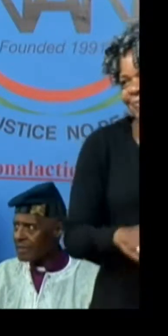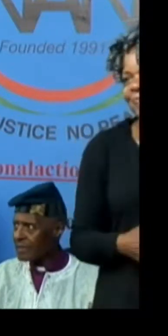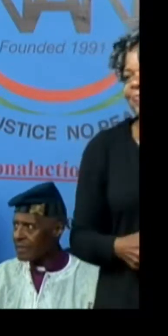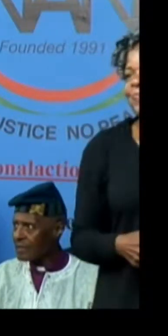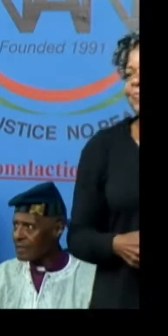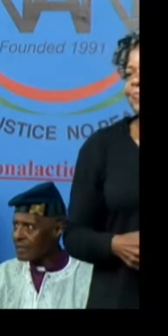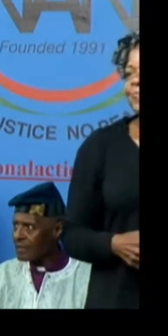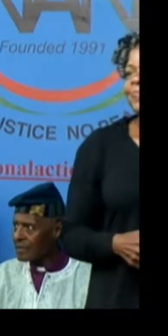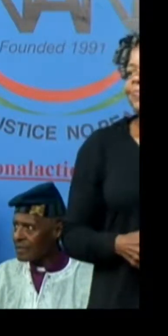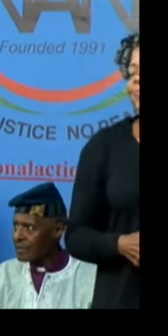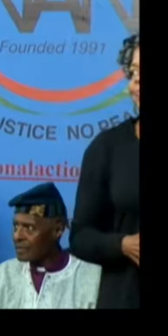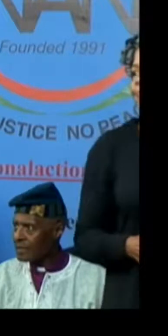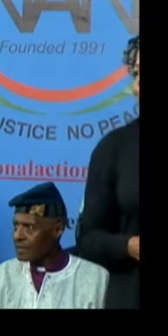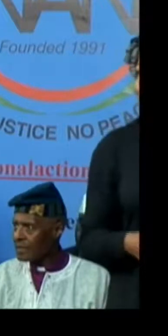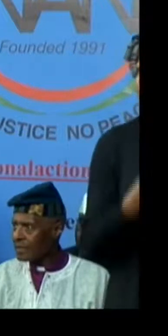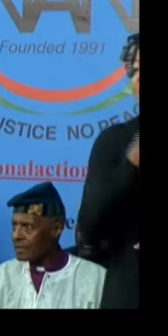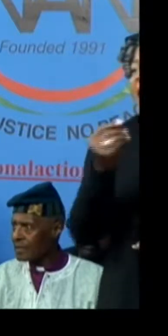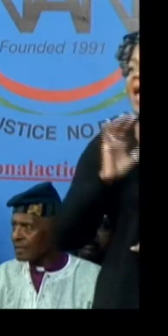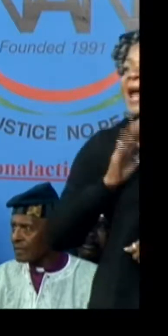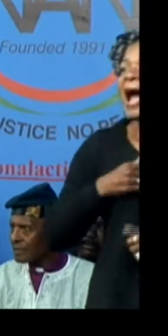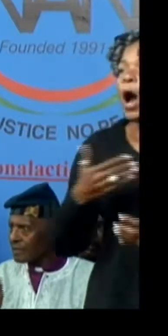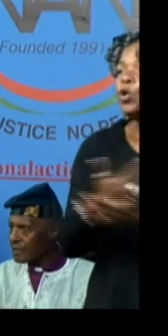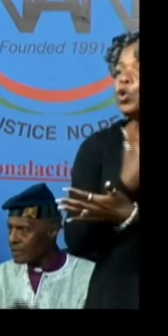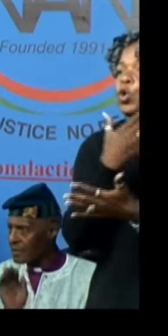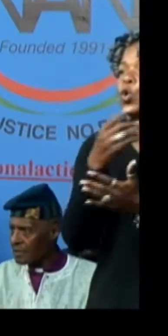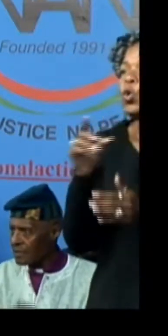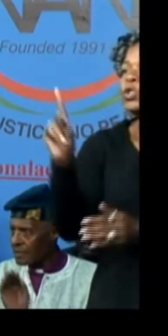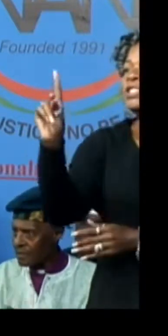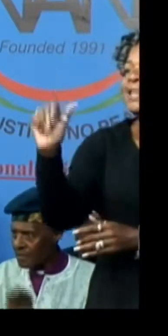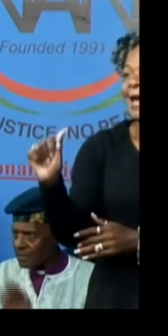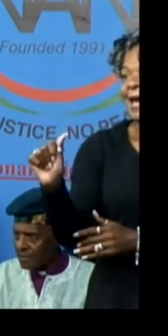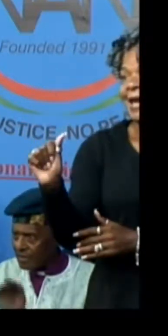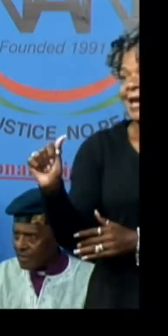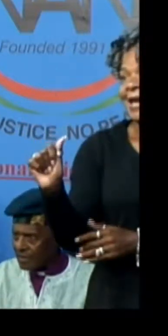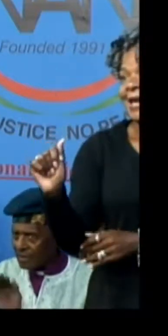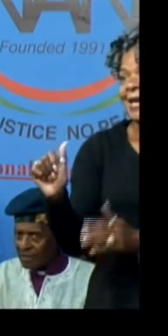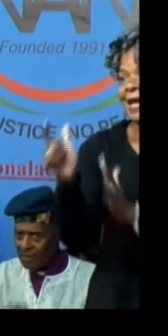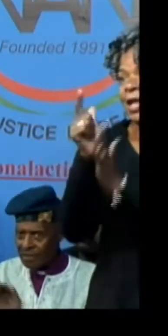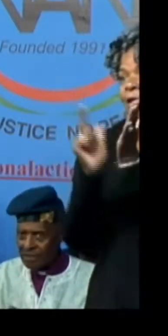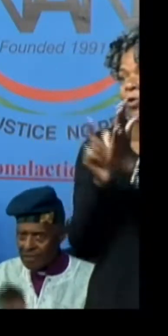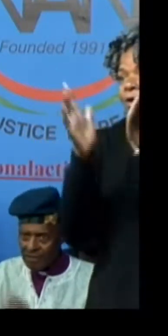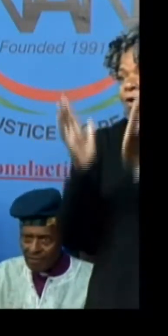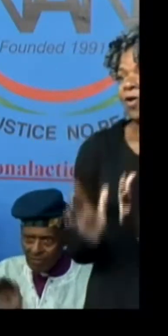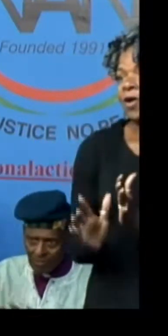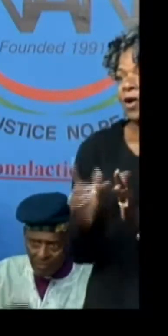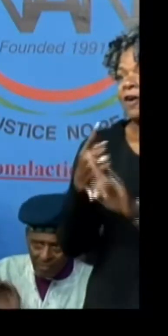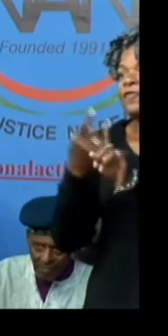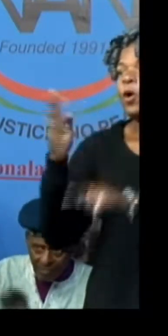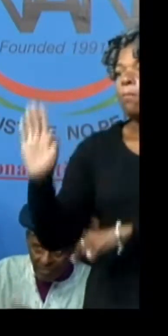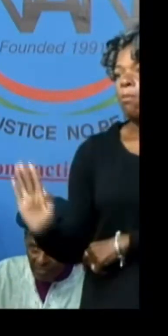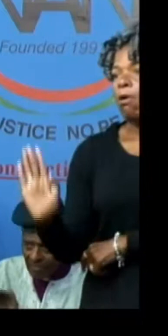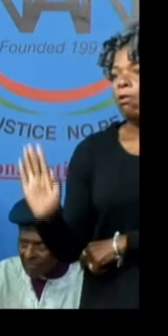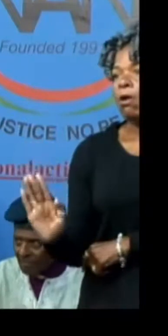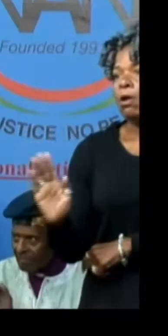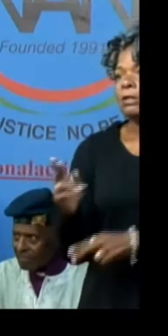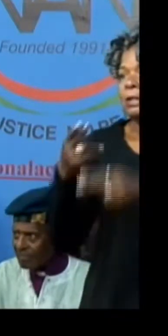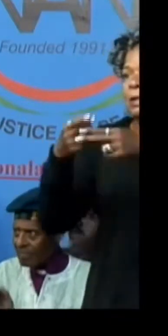to our district attorney in Kings County, Eric Gonzalez.